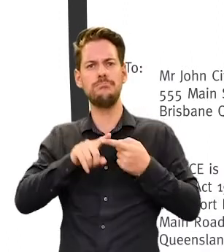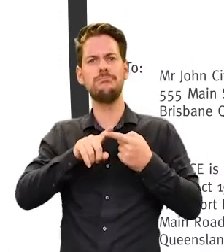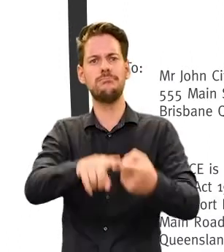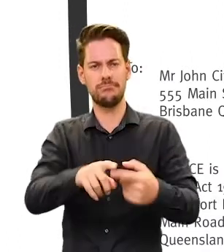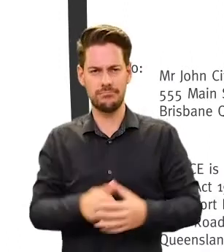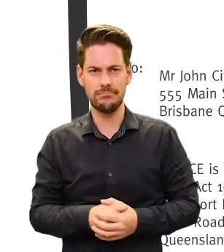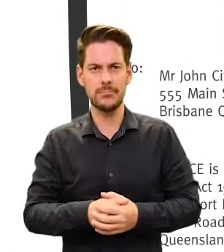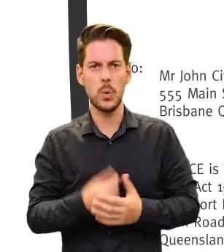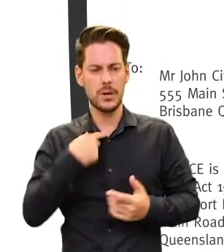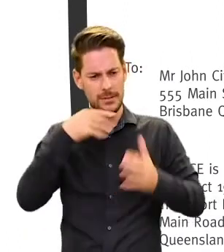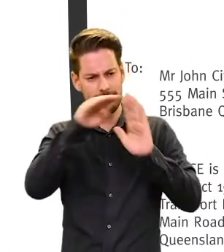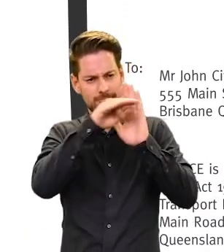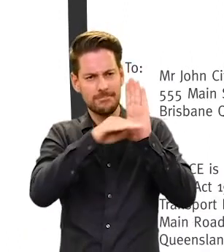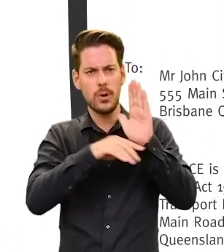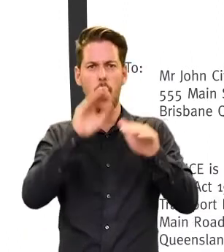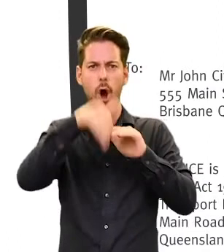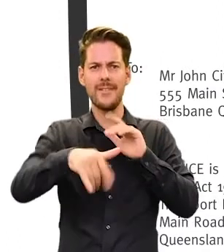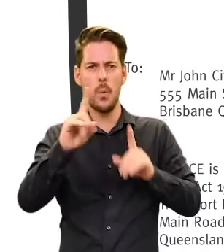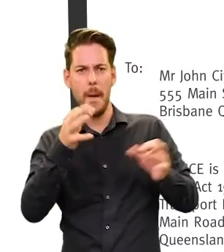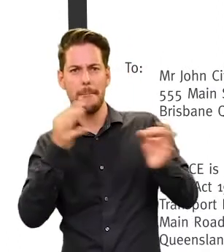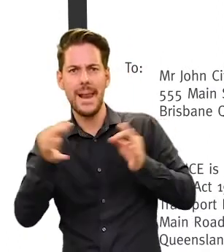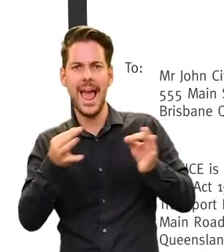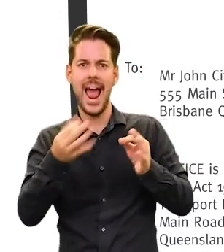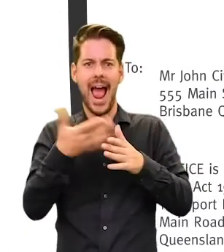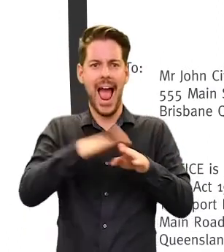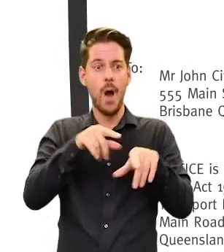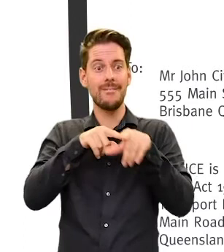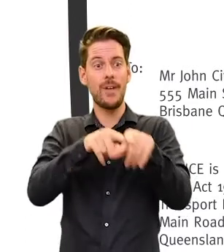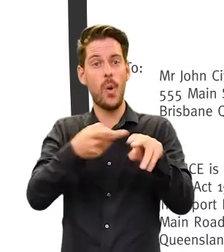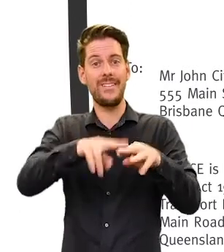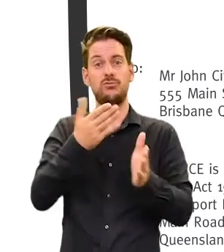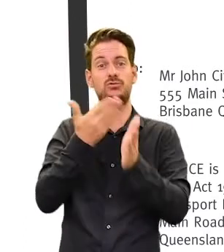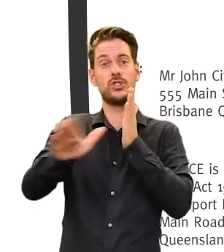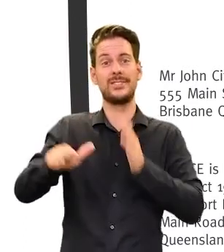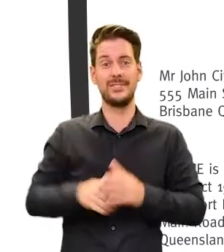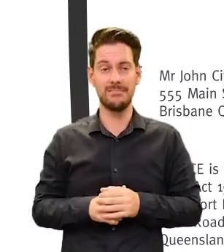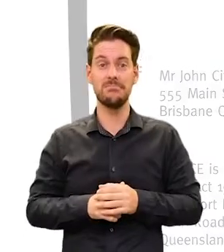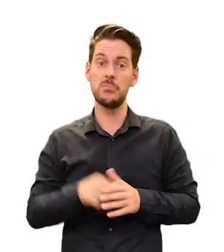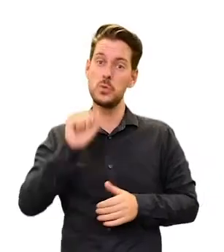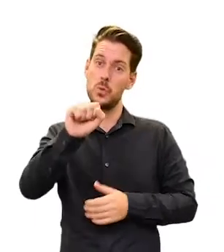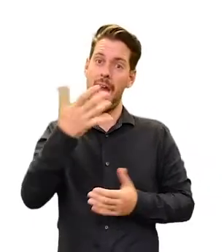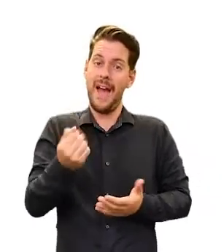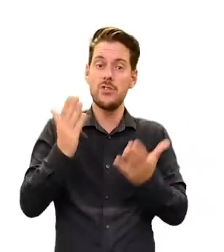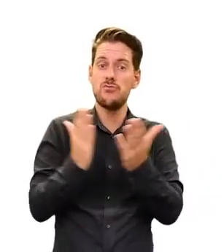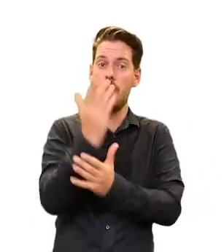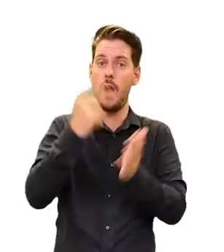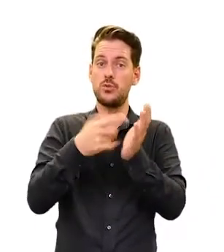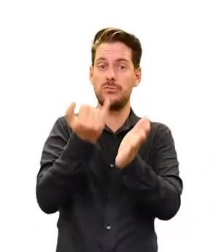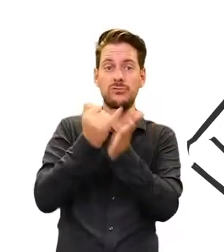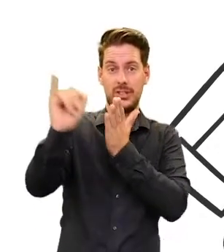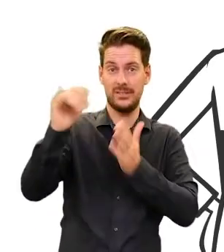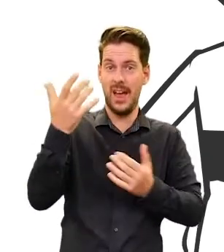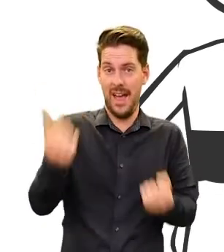out details of the proposed resumption and the procedure to follow if you wish to object. The right to object to the resumption